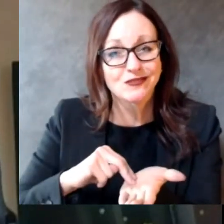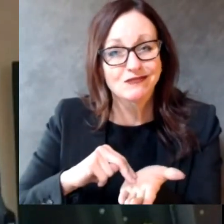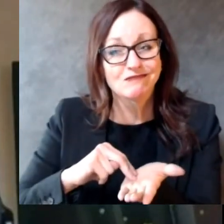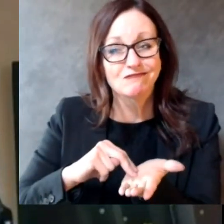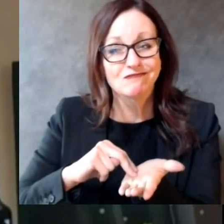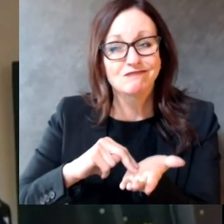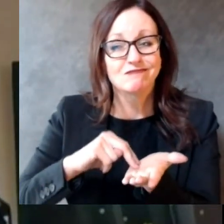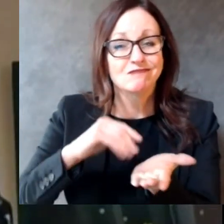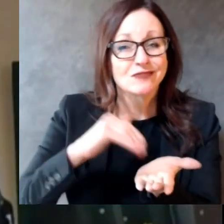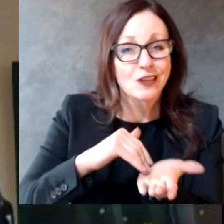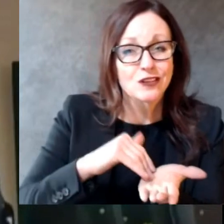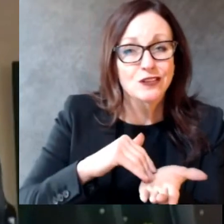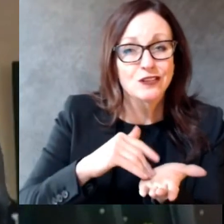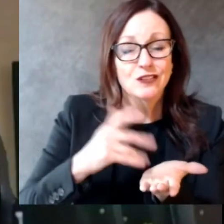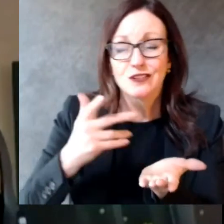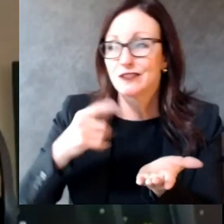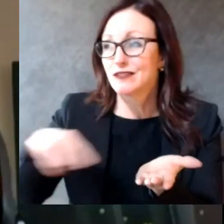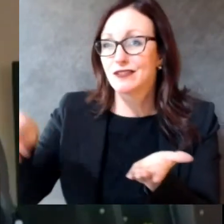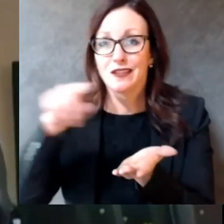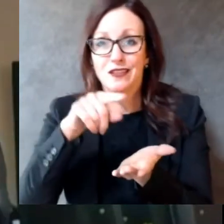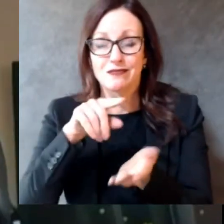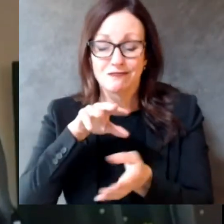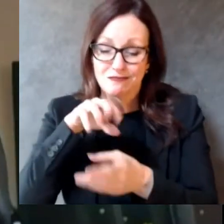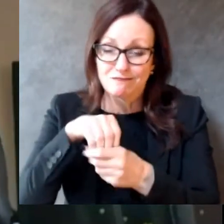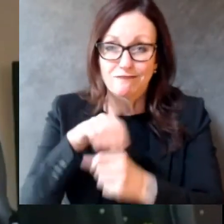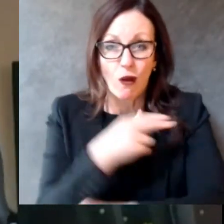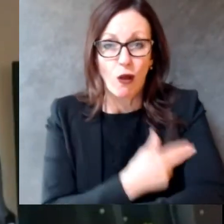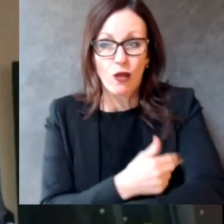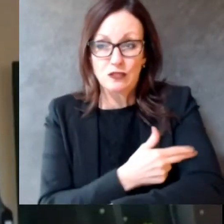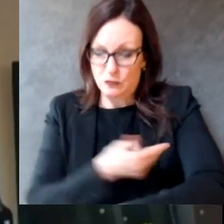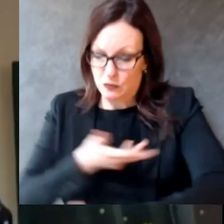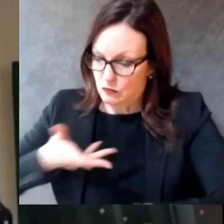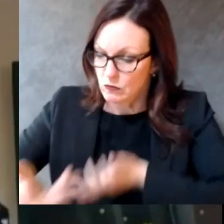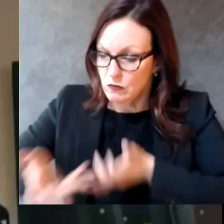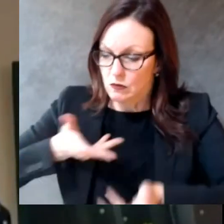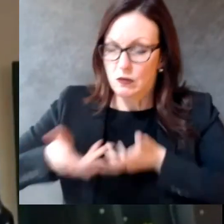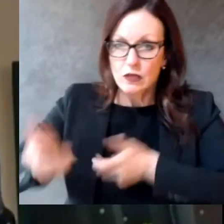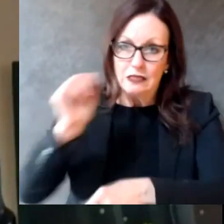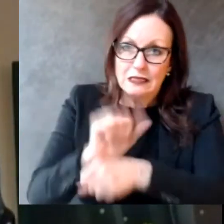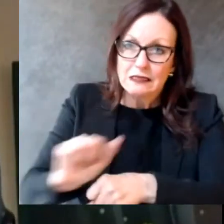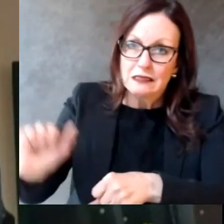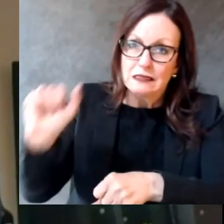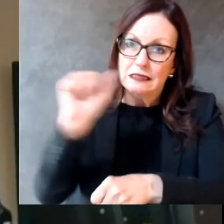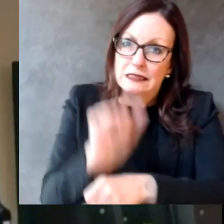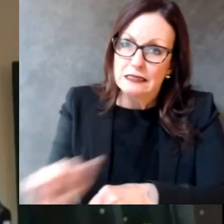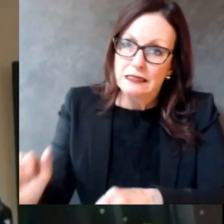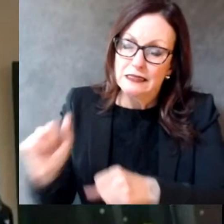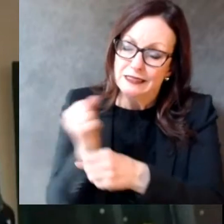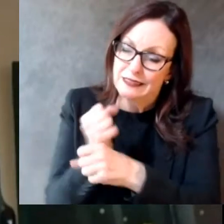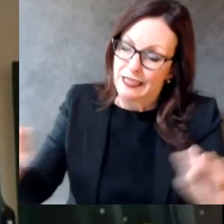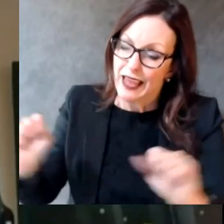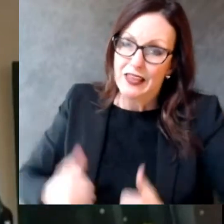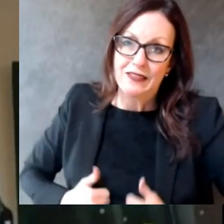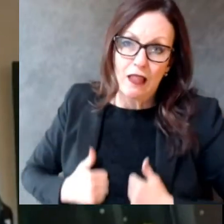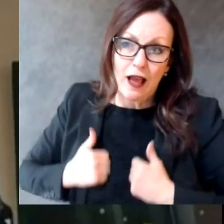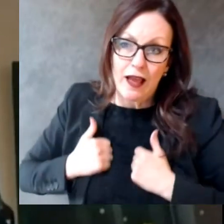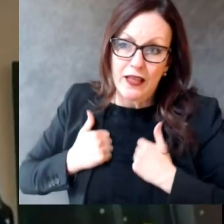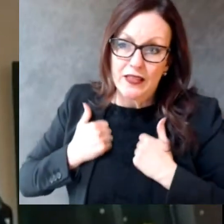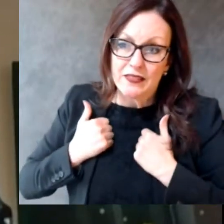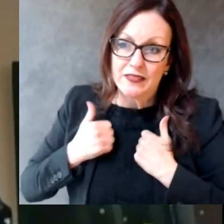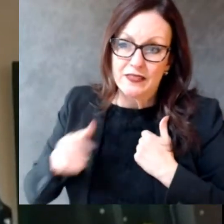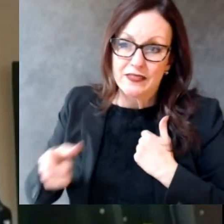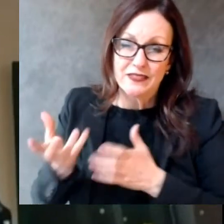see, their hands the last they would hold. For our healthcare professionals on the front lines